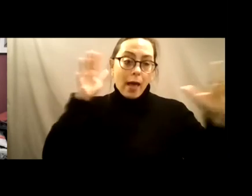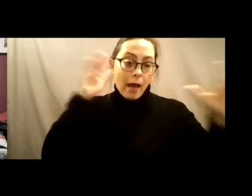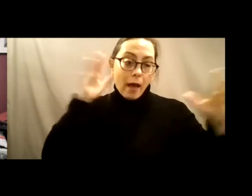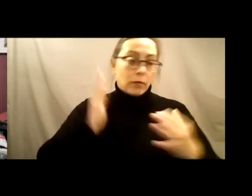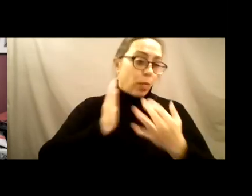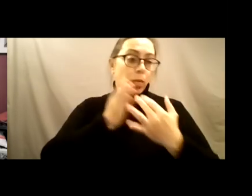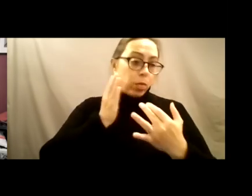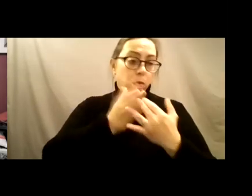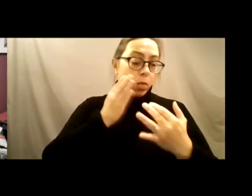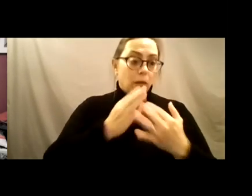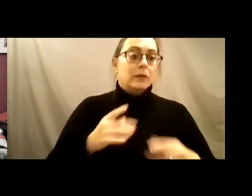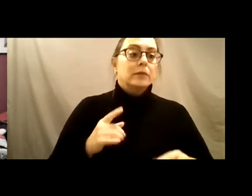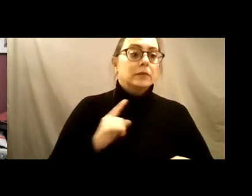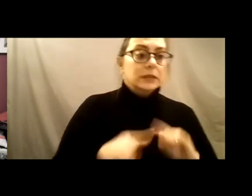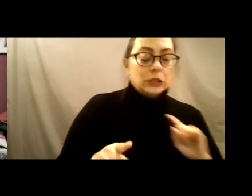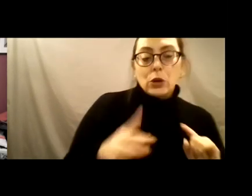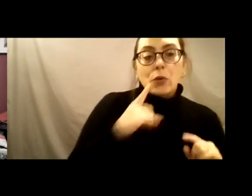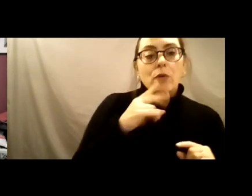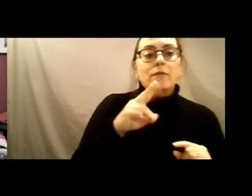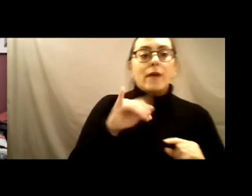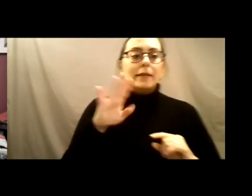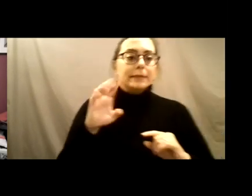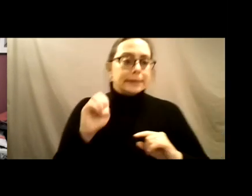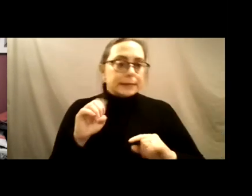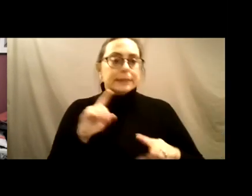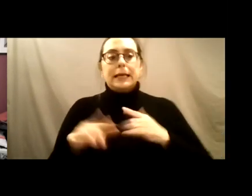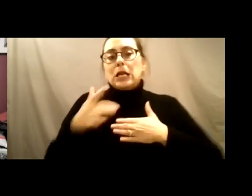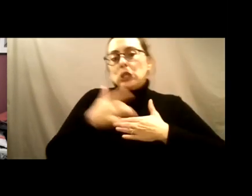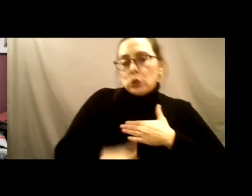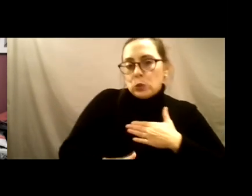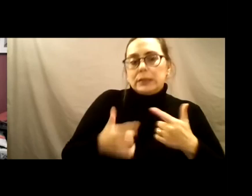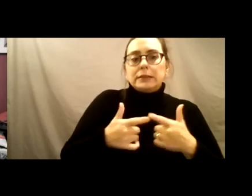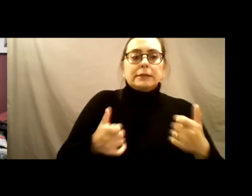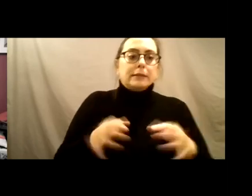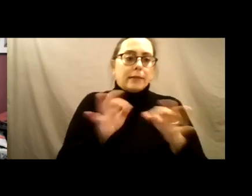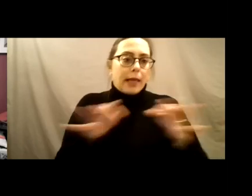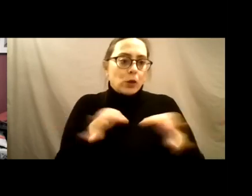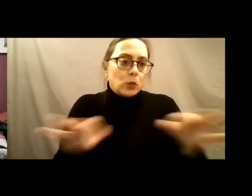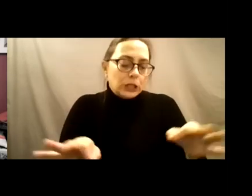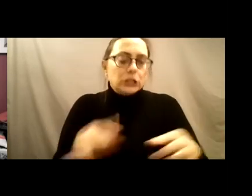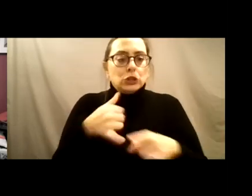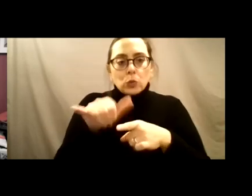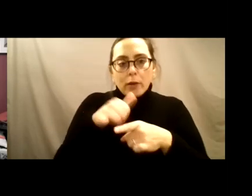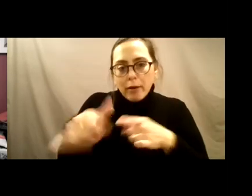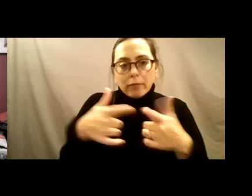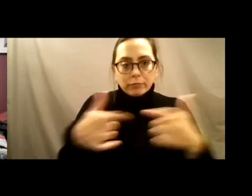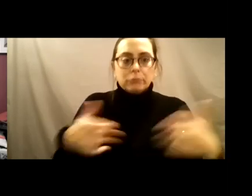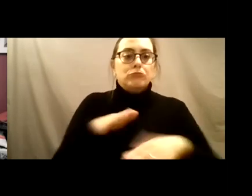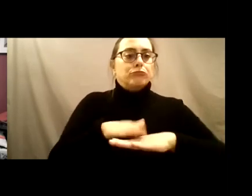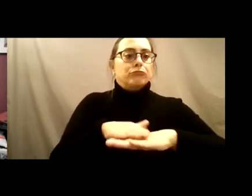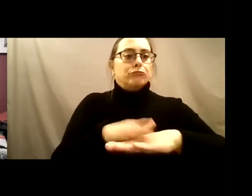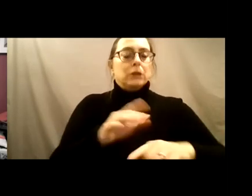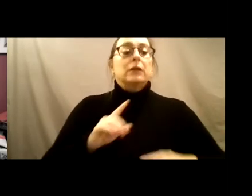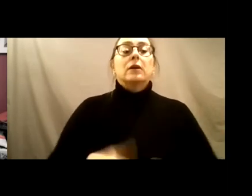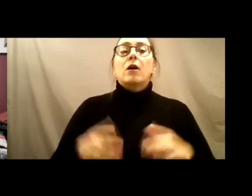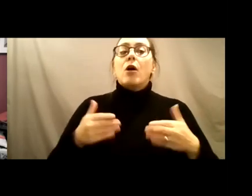well as the more familiar warnings for violence and nudity, harsh and problematic language, etc. 10, offer touch tours